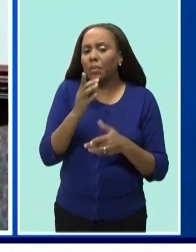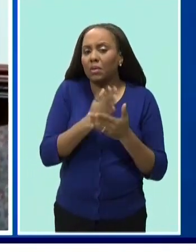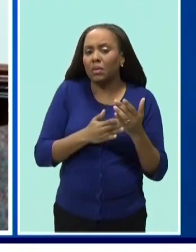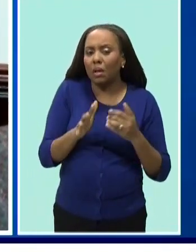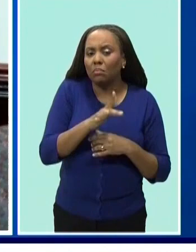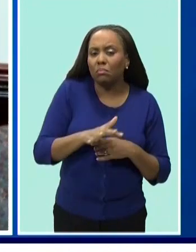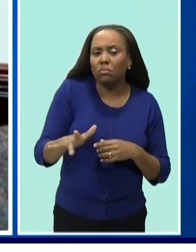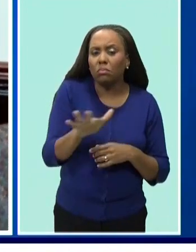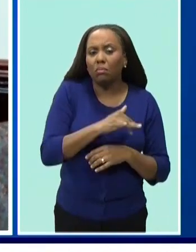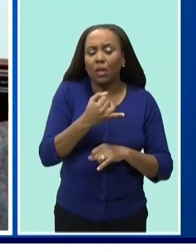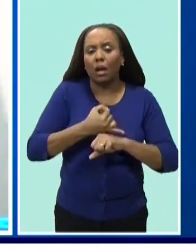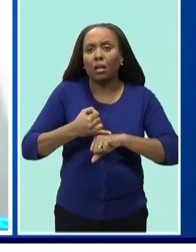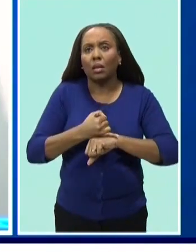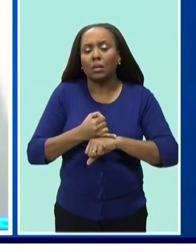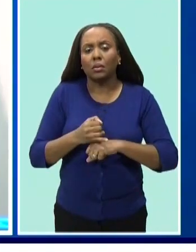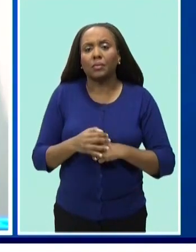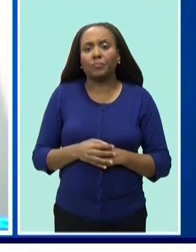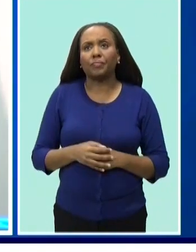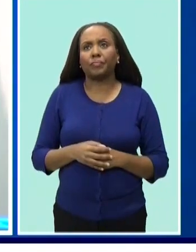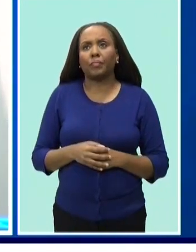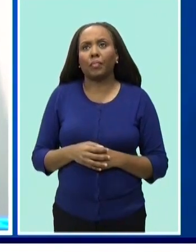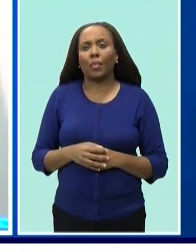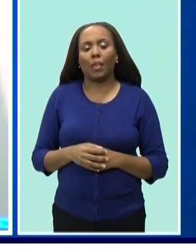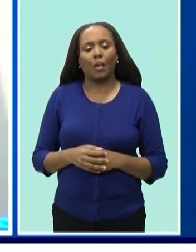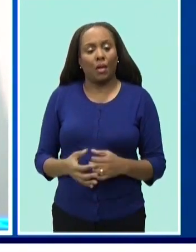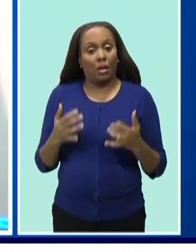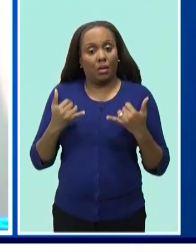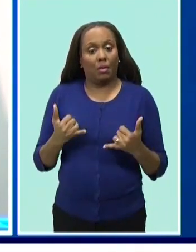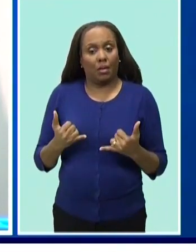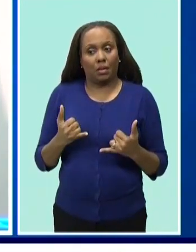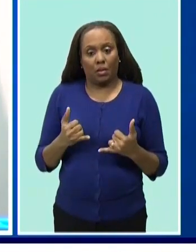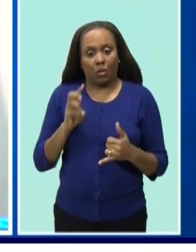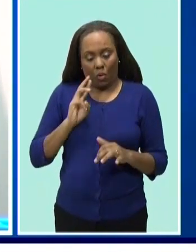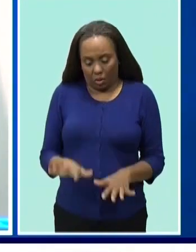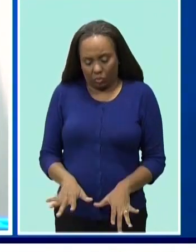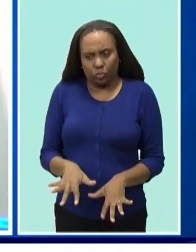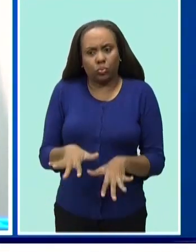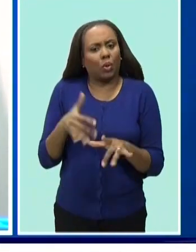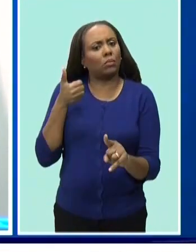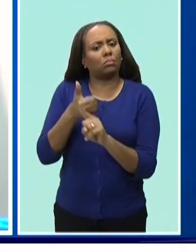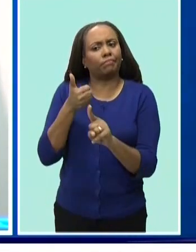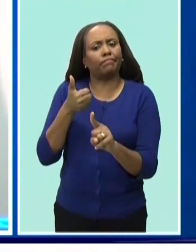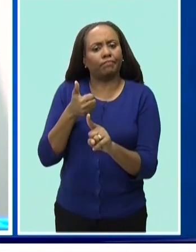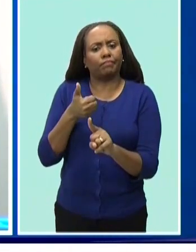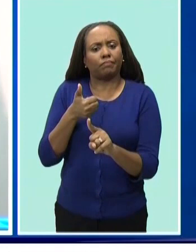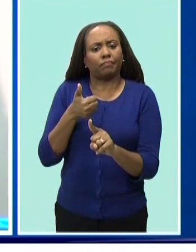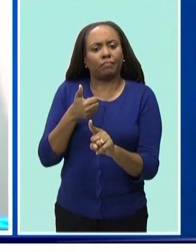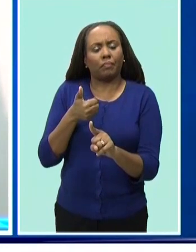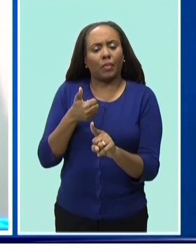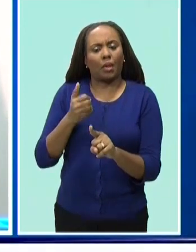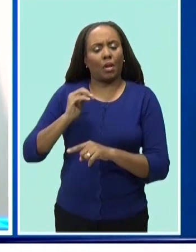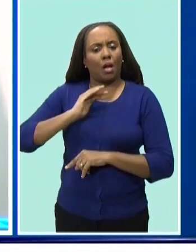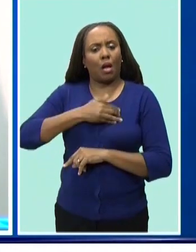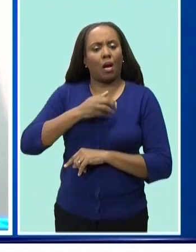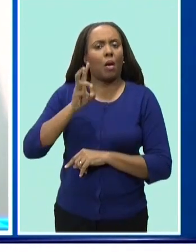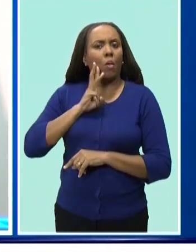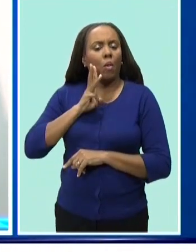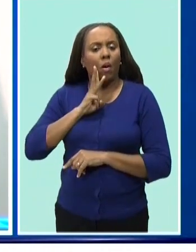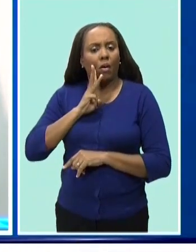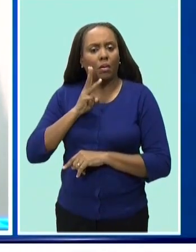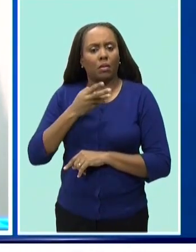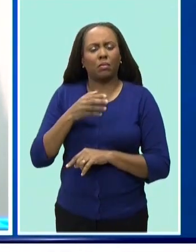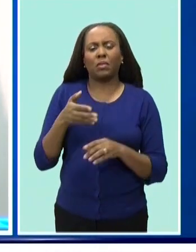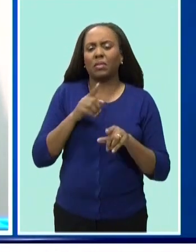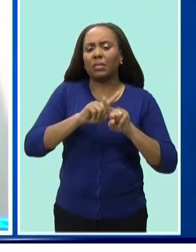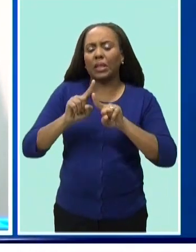island. Presently, rising sea levels impact the freshwater held in coastal aquifers through saline intrusion. This